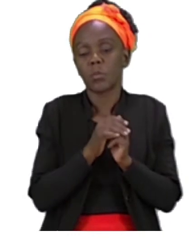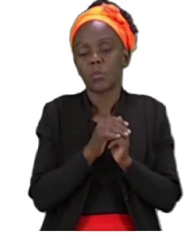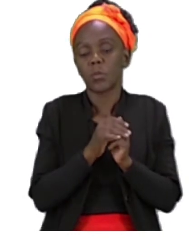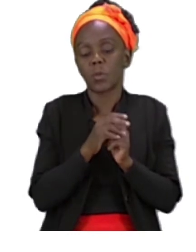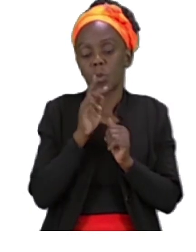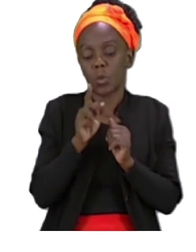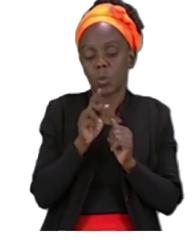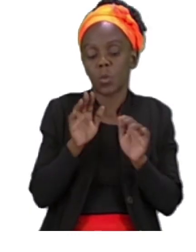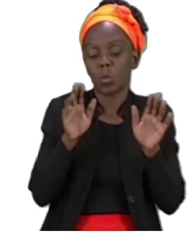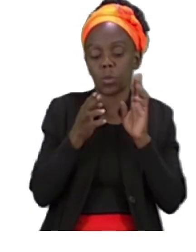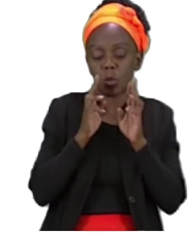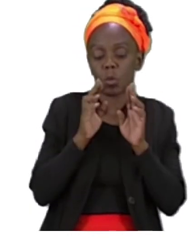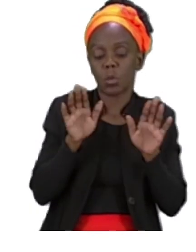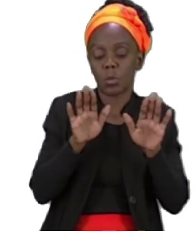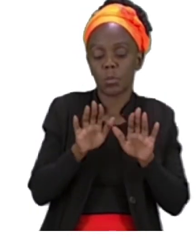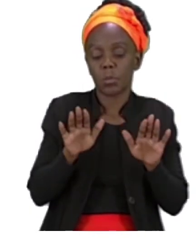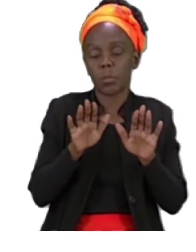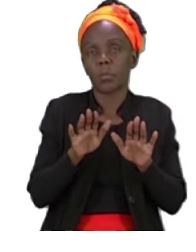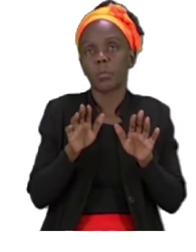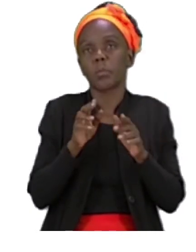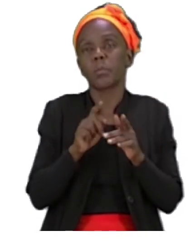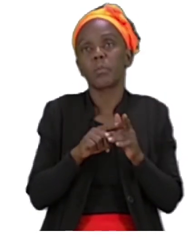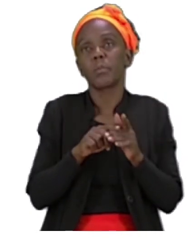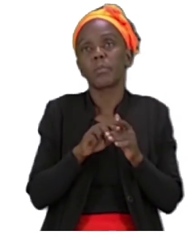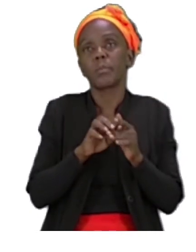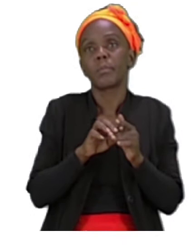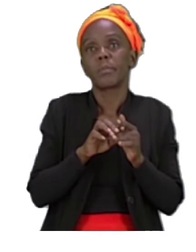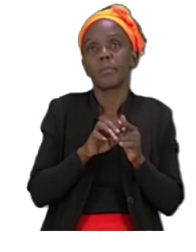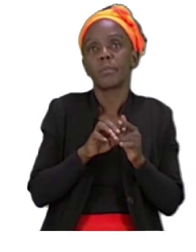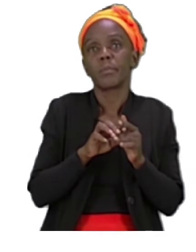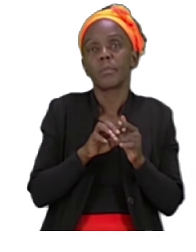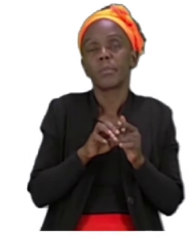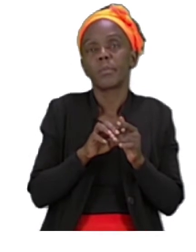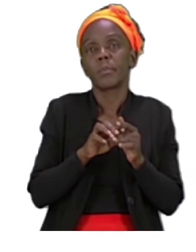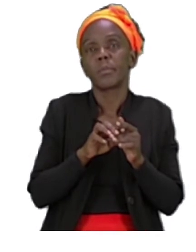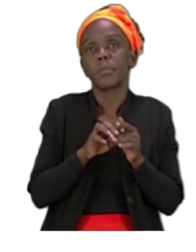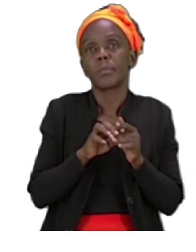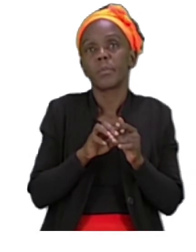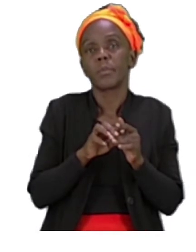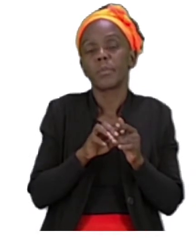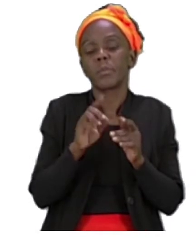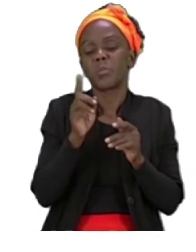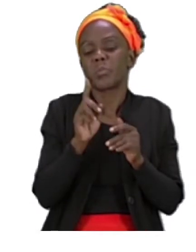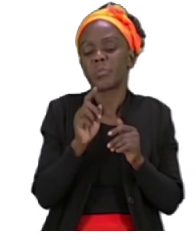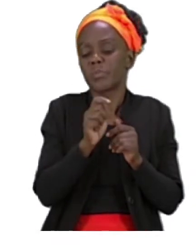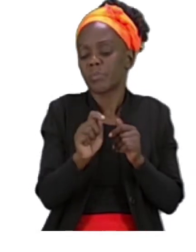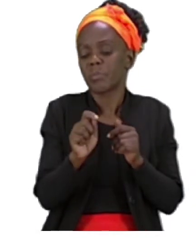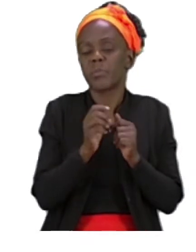color. So we can now choose what else we can talk about.